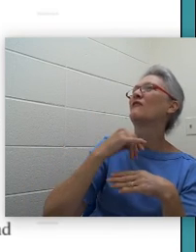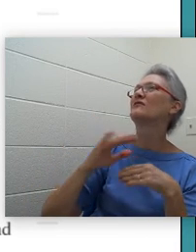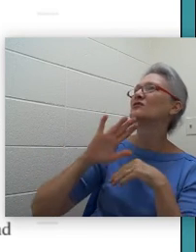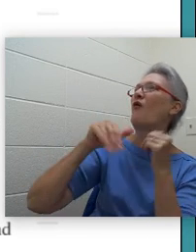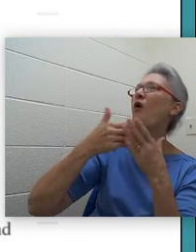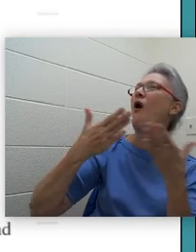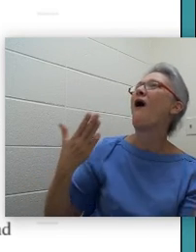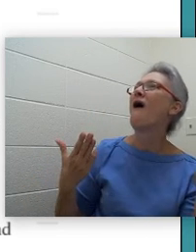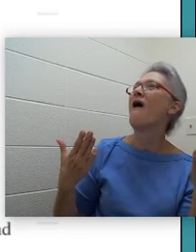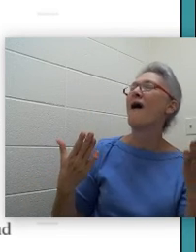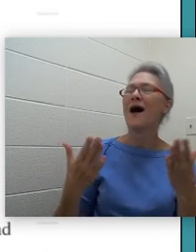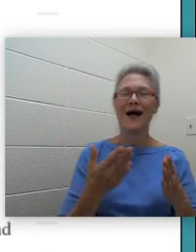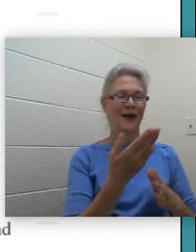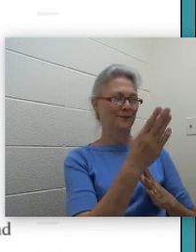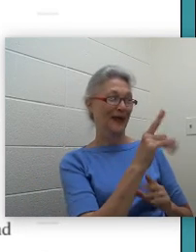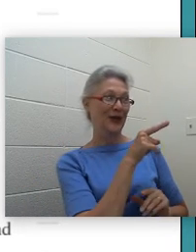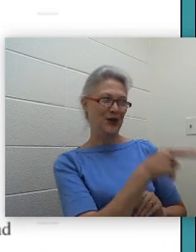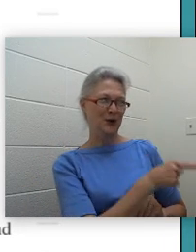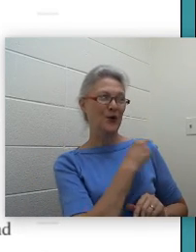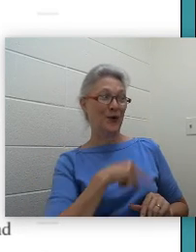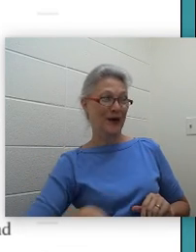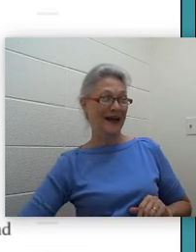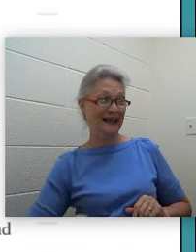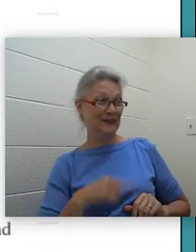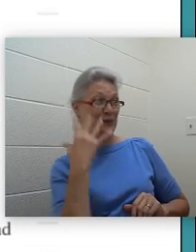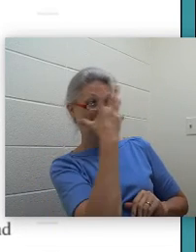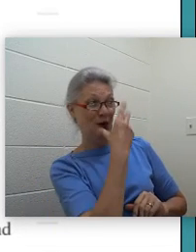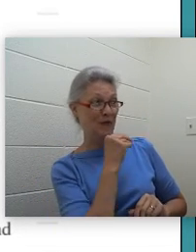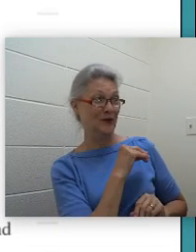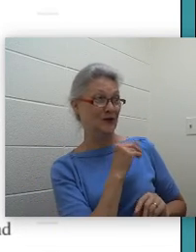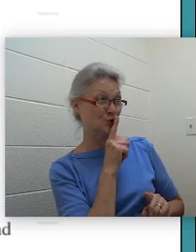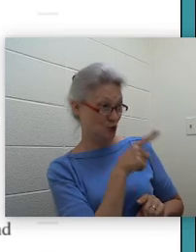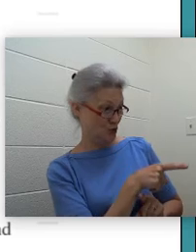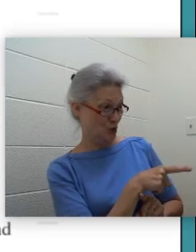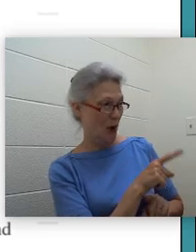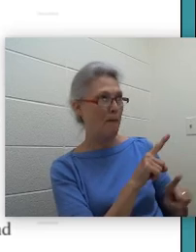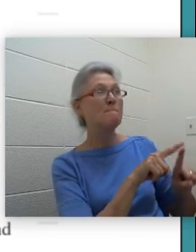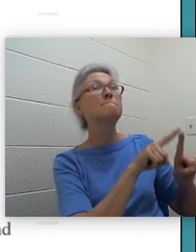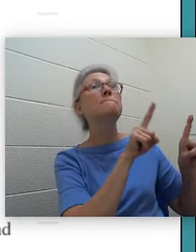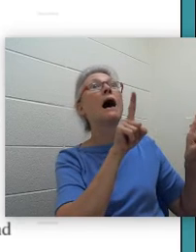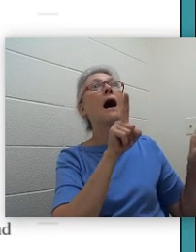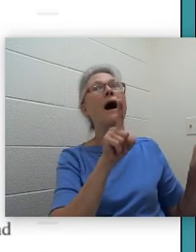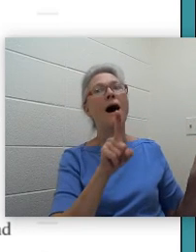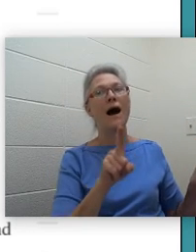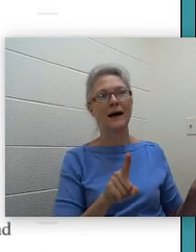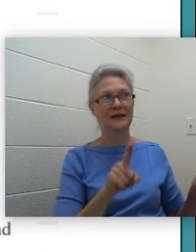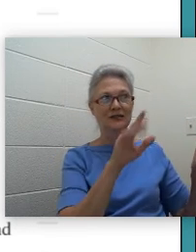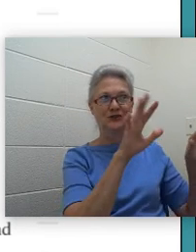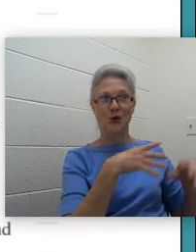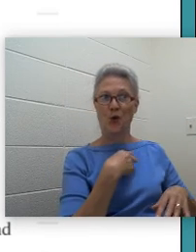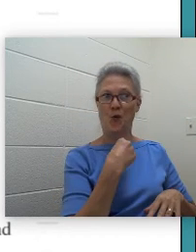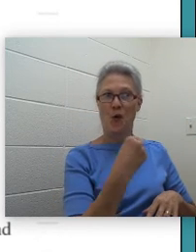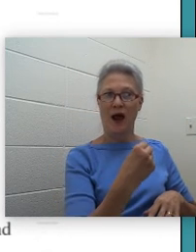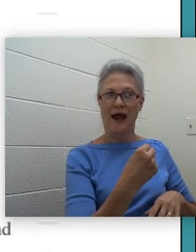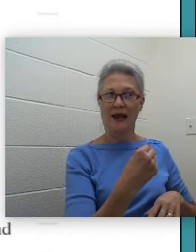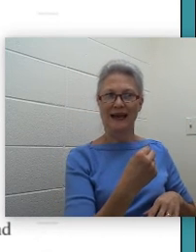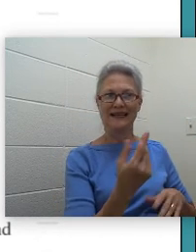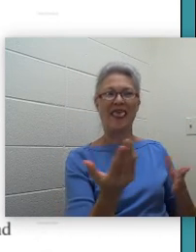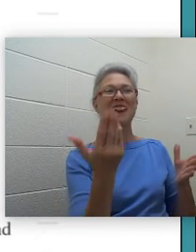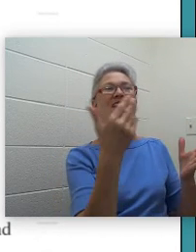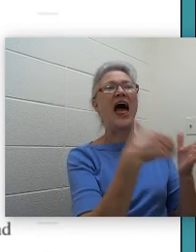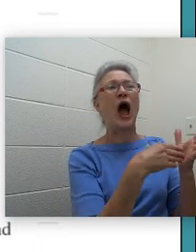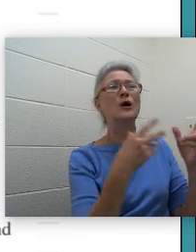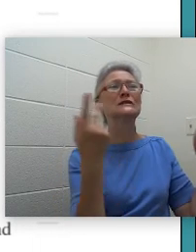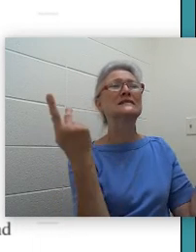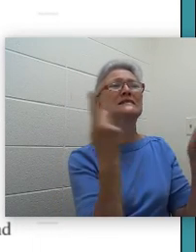answered, "You, my queen, are fair, it is true, but Snow White is